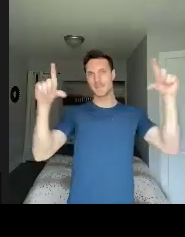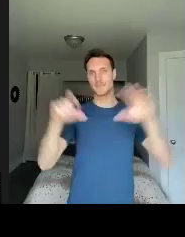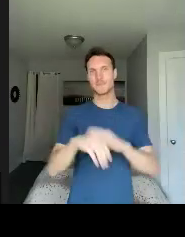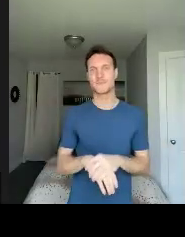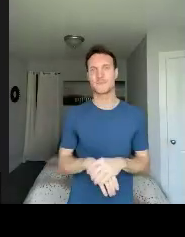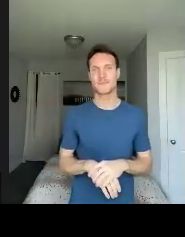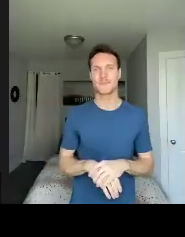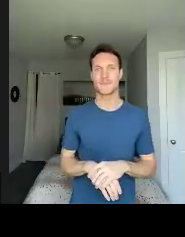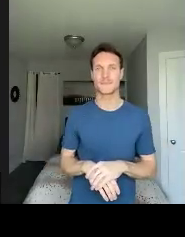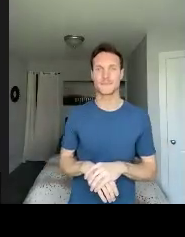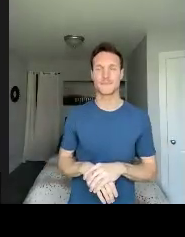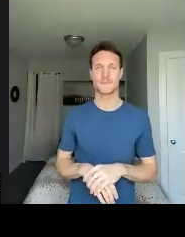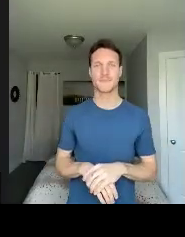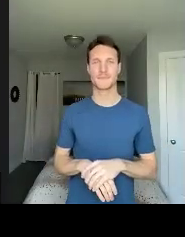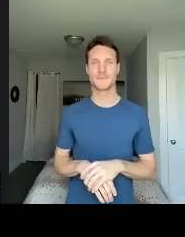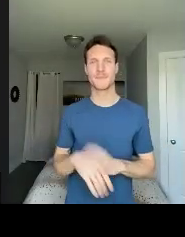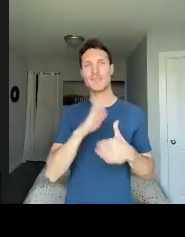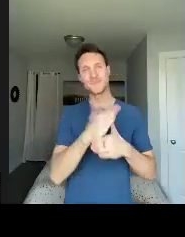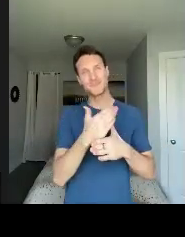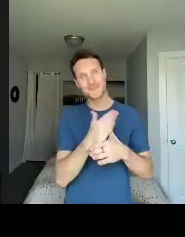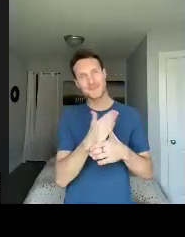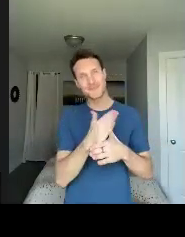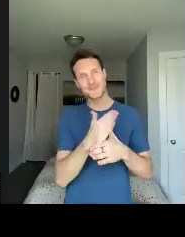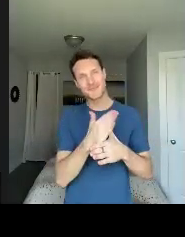will continue to share throughout our time today.